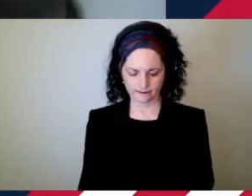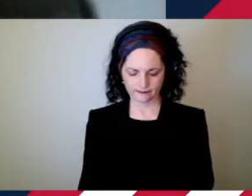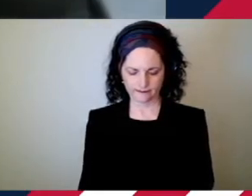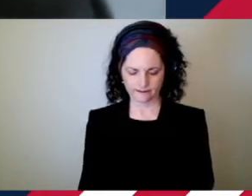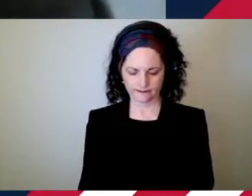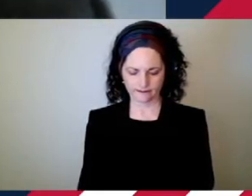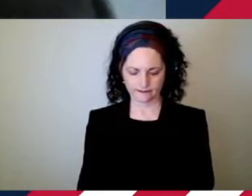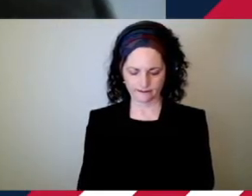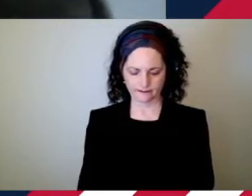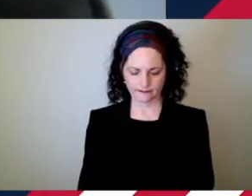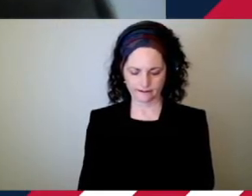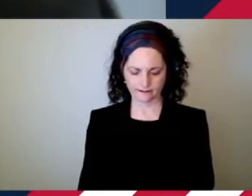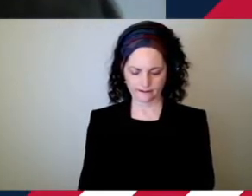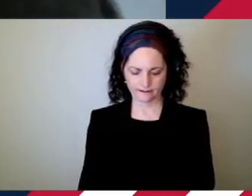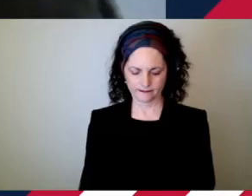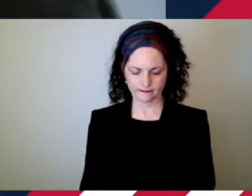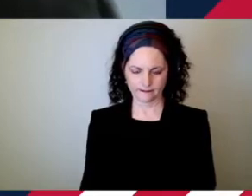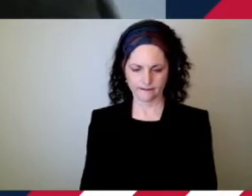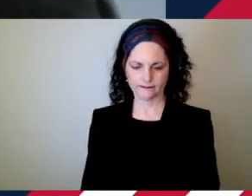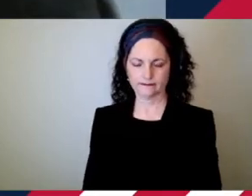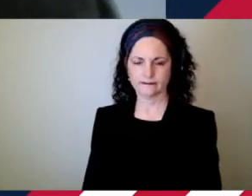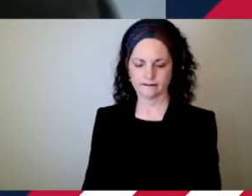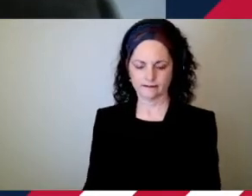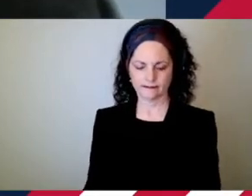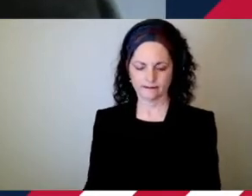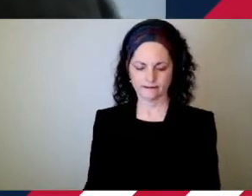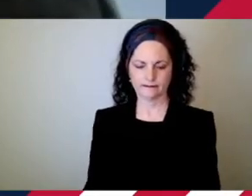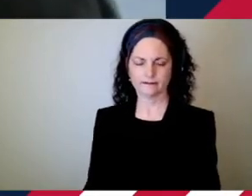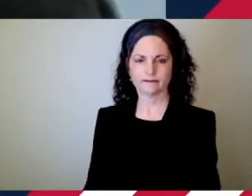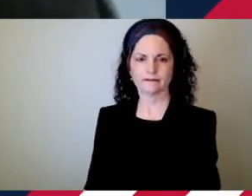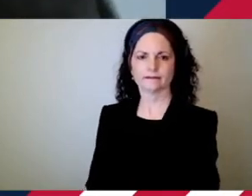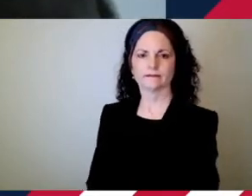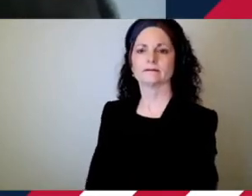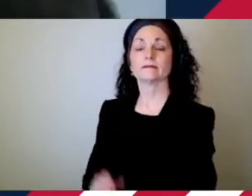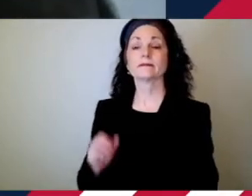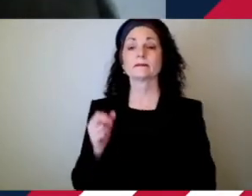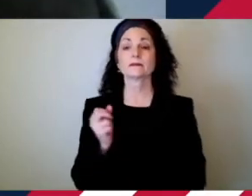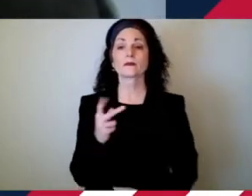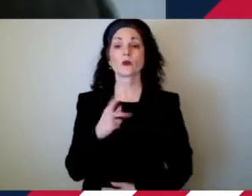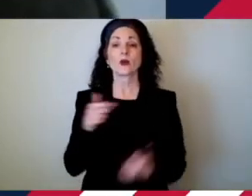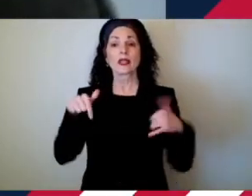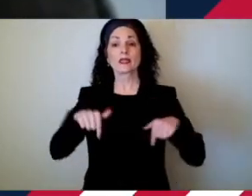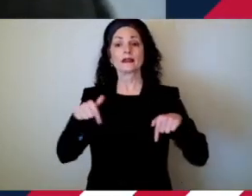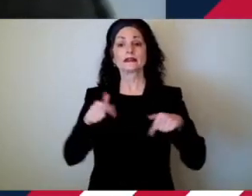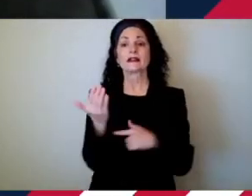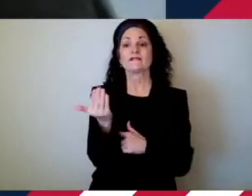seconds. All right, this is the 15-second warning.